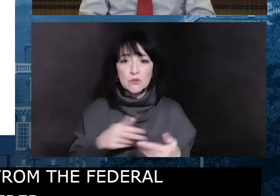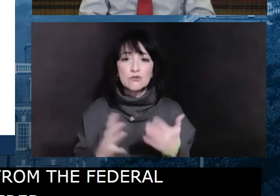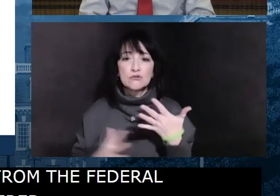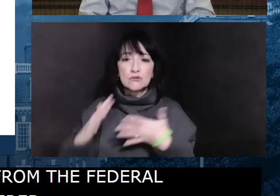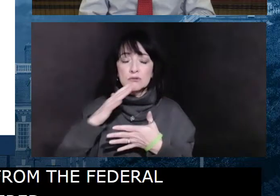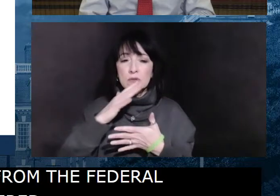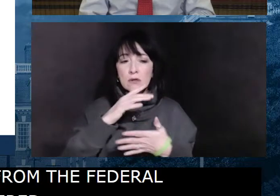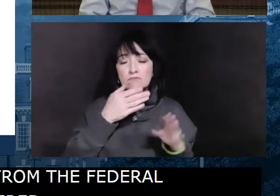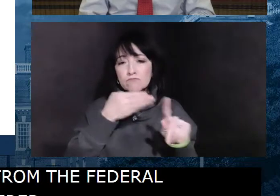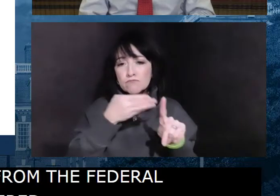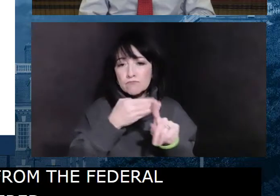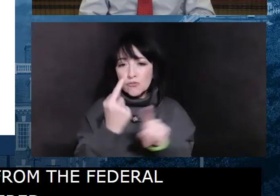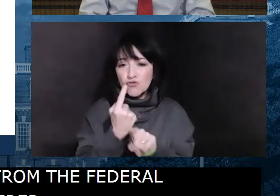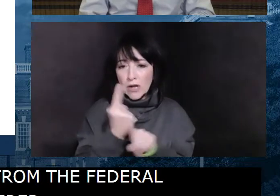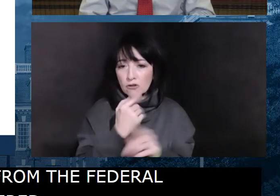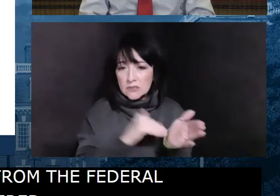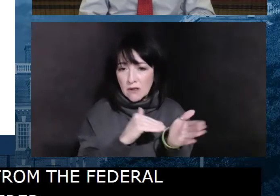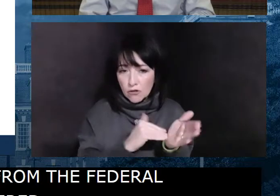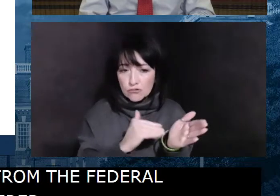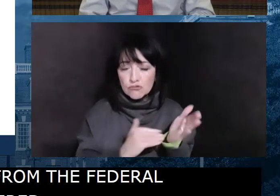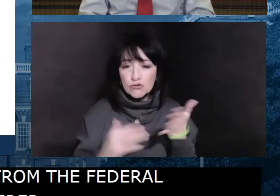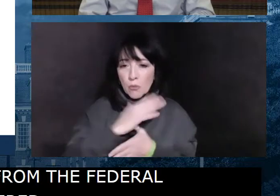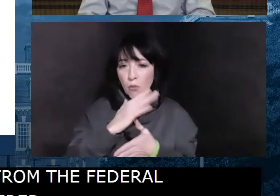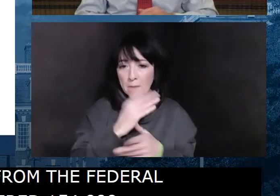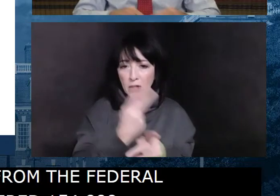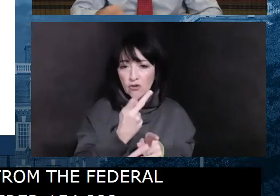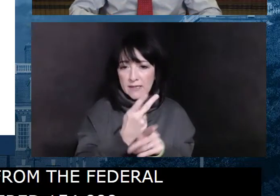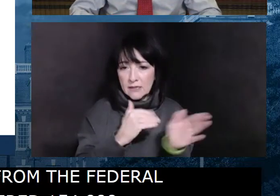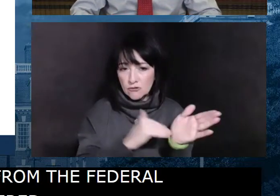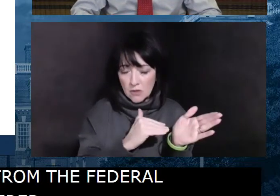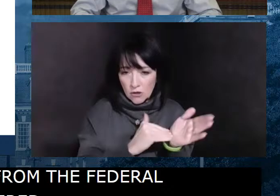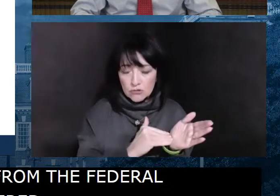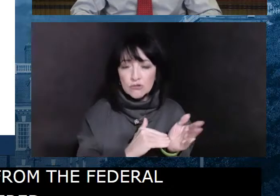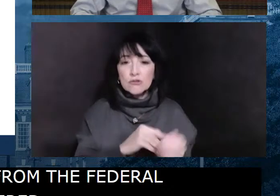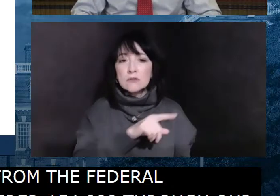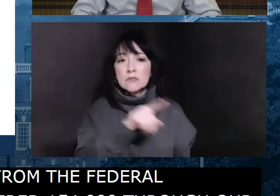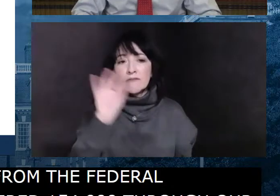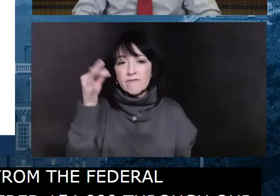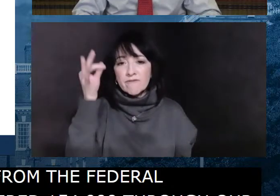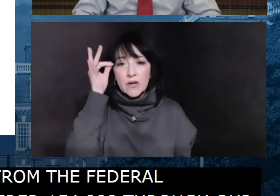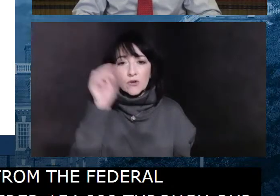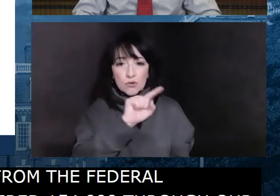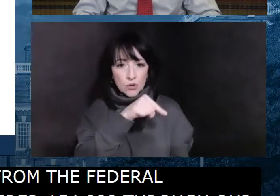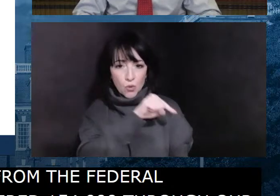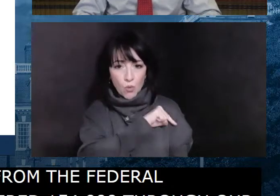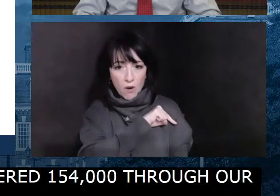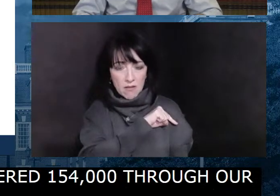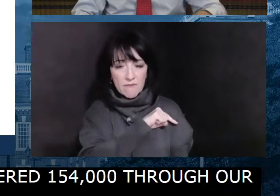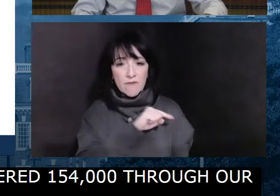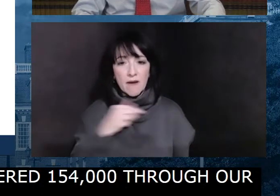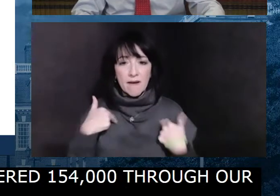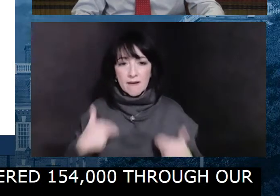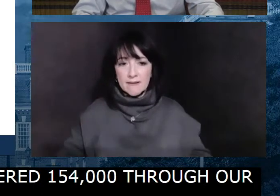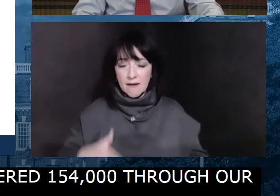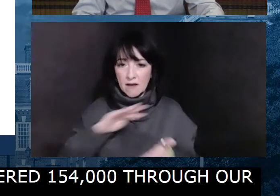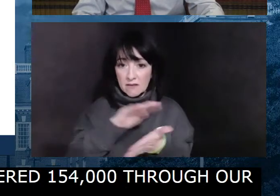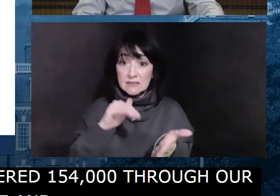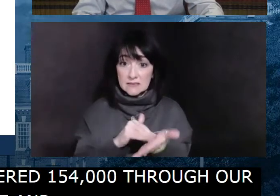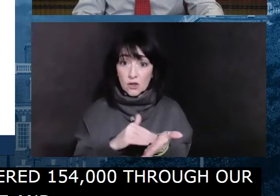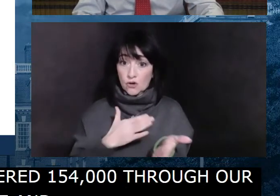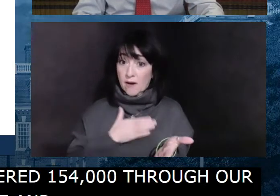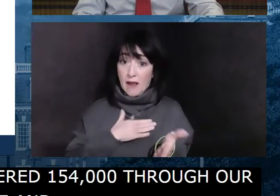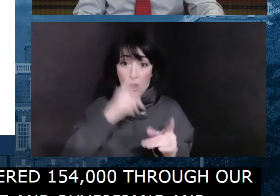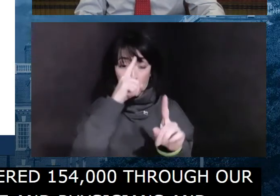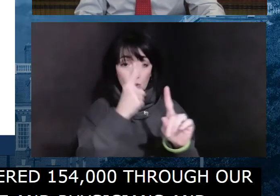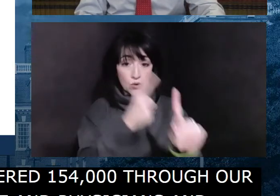physicians, federally qualified health centers, and others. And with our goal of getting these out as